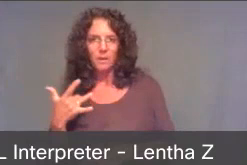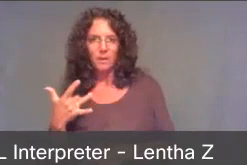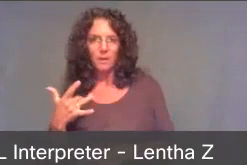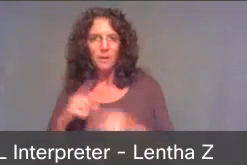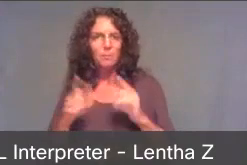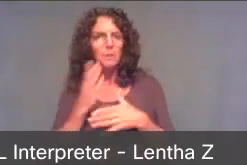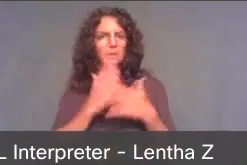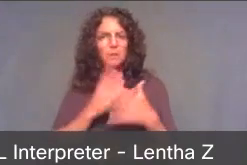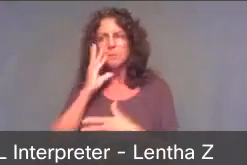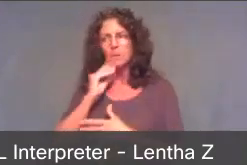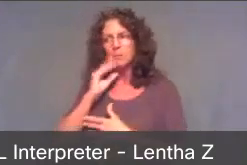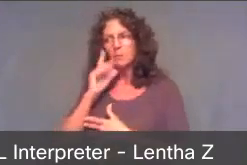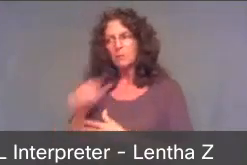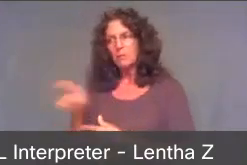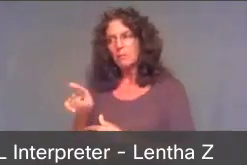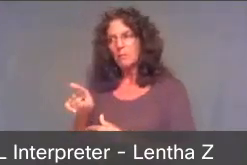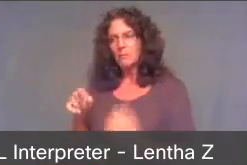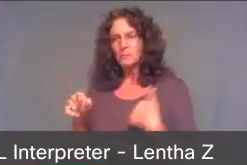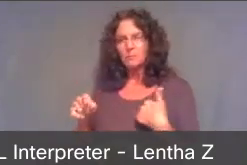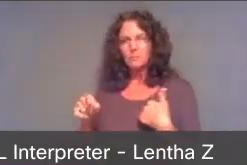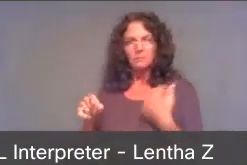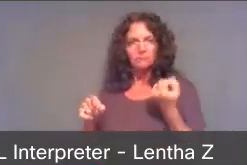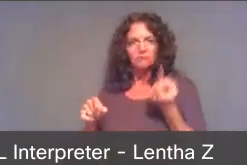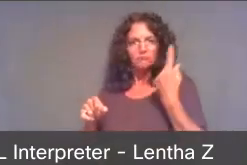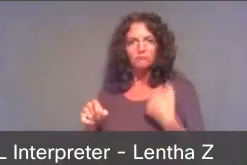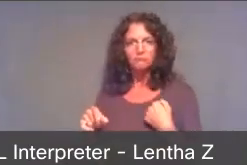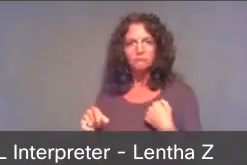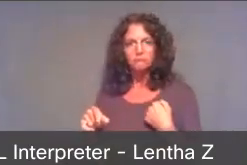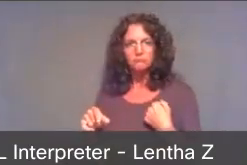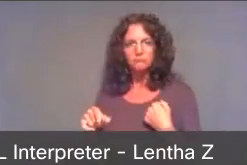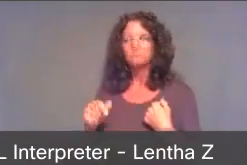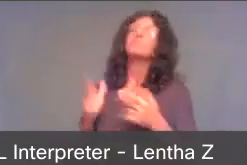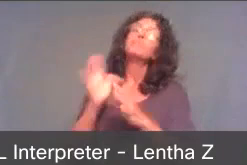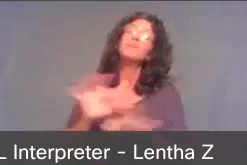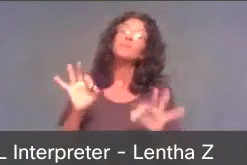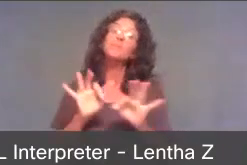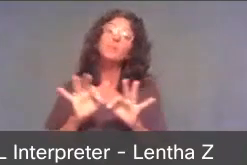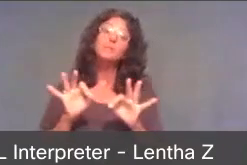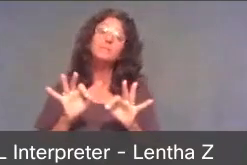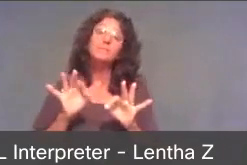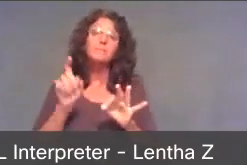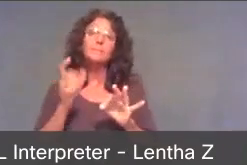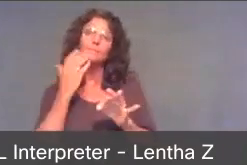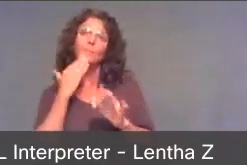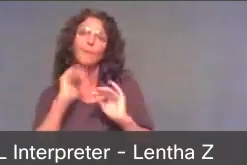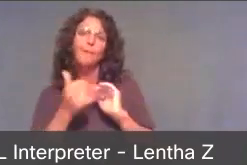There are experiences that we just won't have. And we have to be able to kind of have that flexibility and